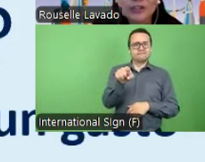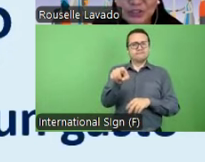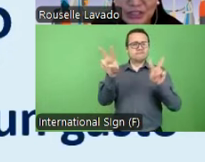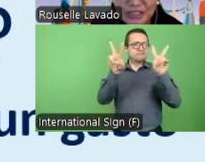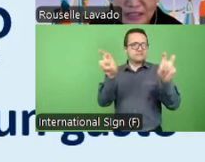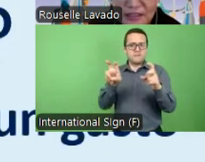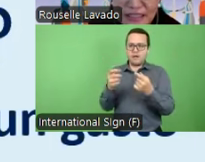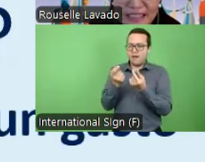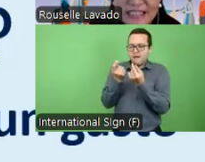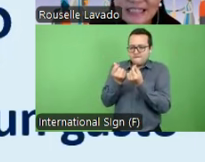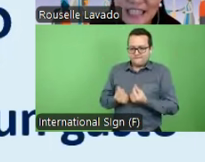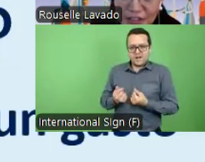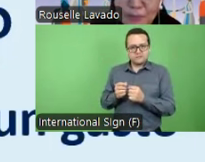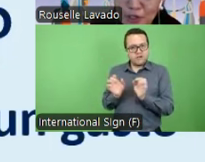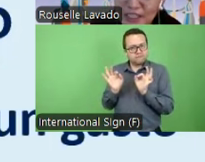are concerning.